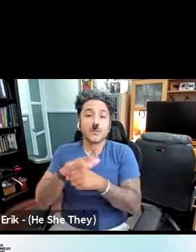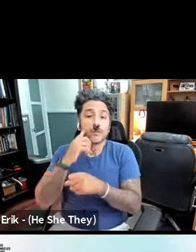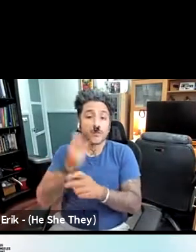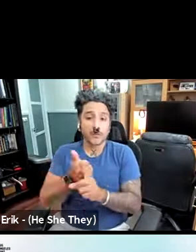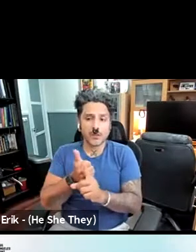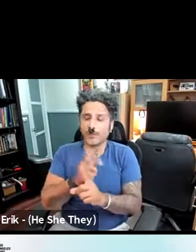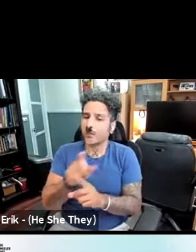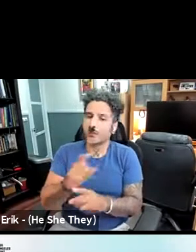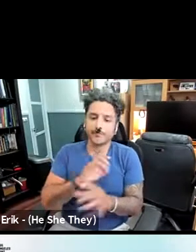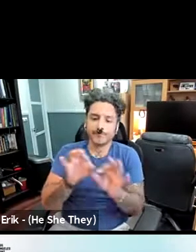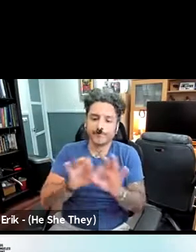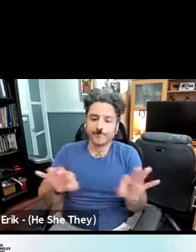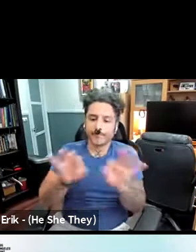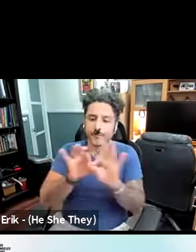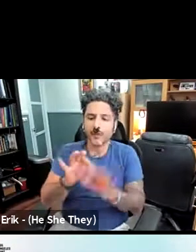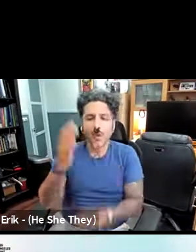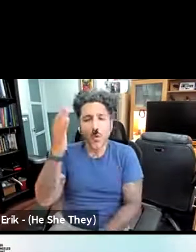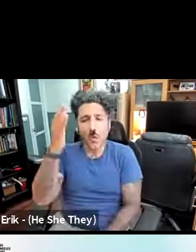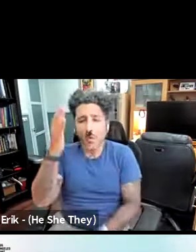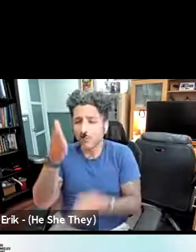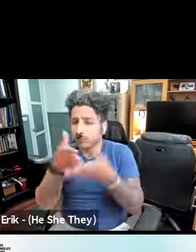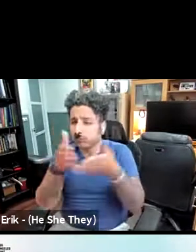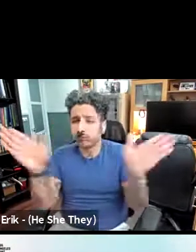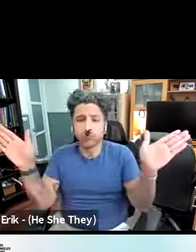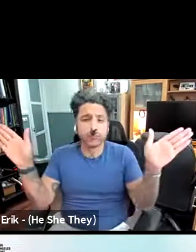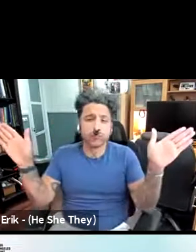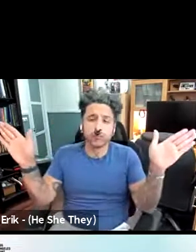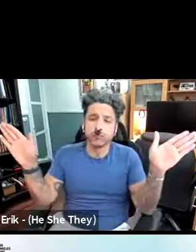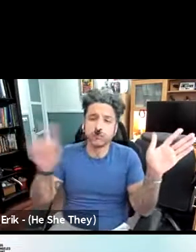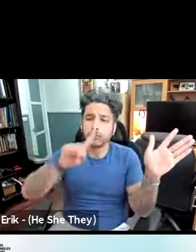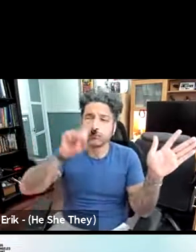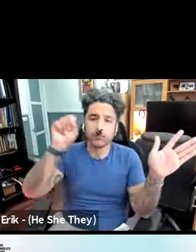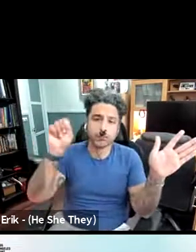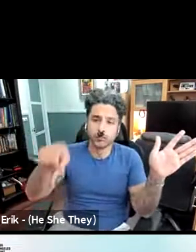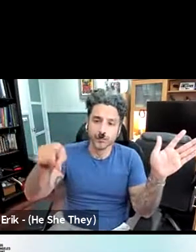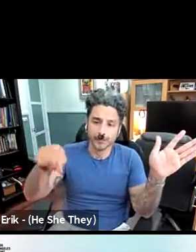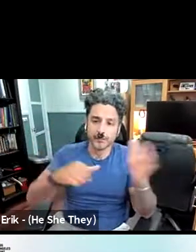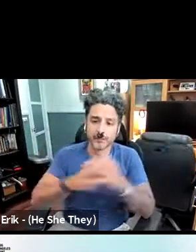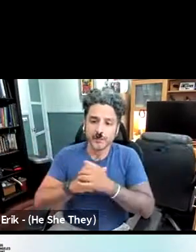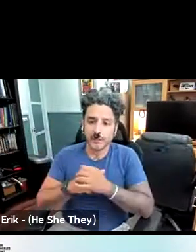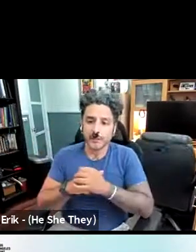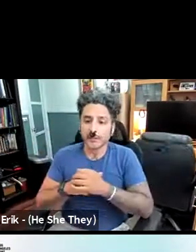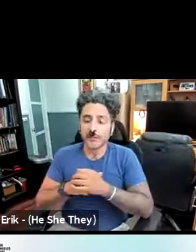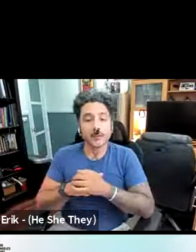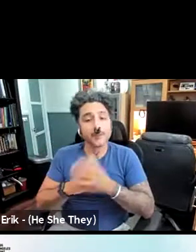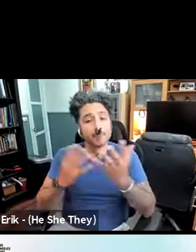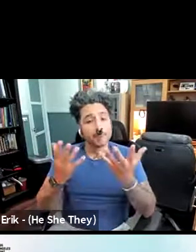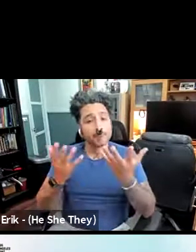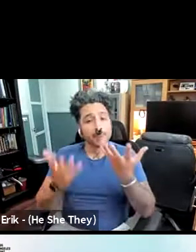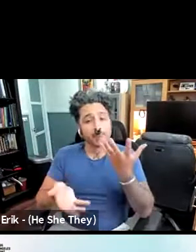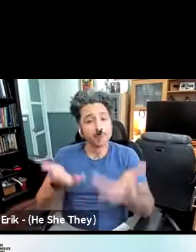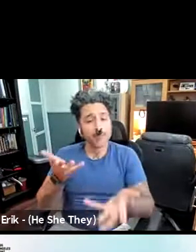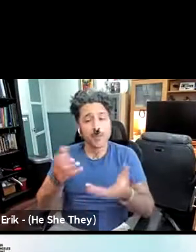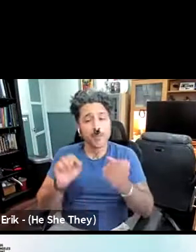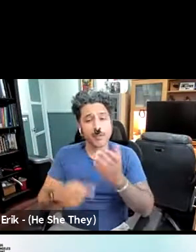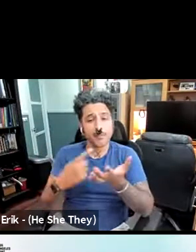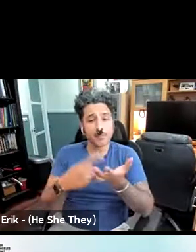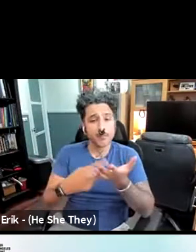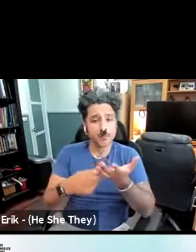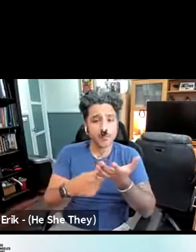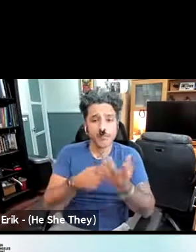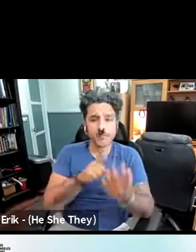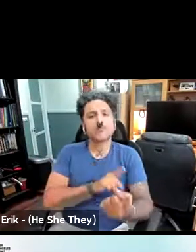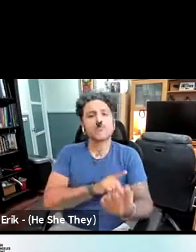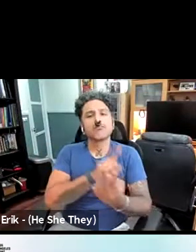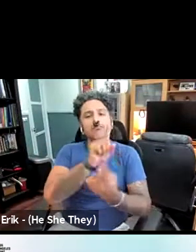that can go, that's a broad question that might, can be something that can be talked about one-on-one with any one